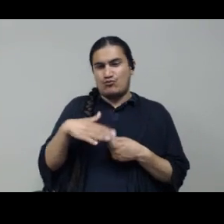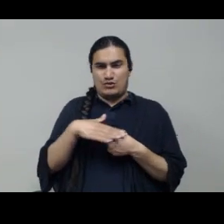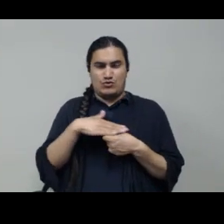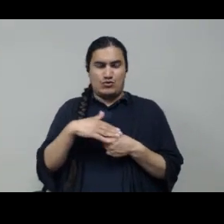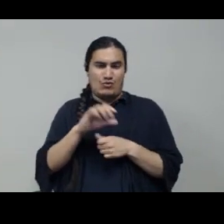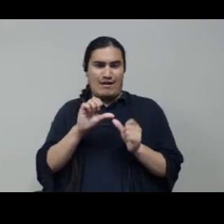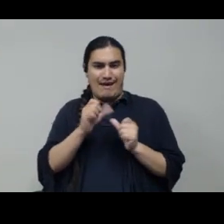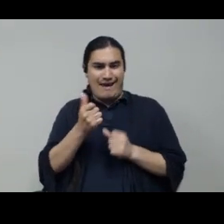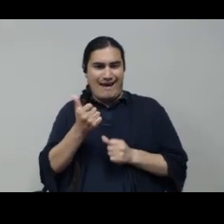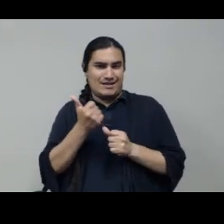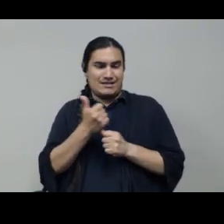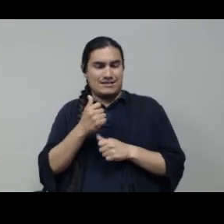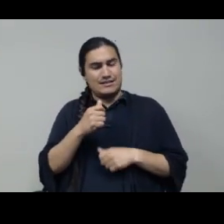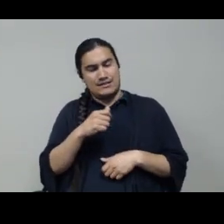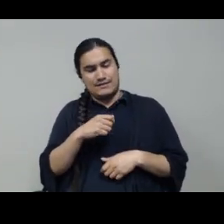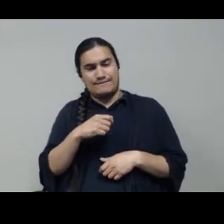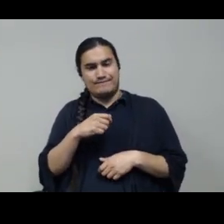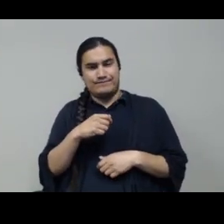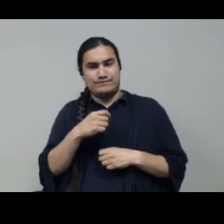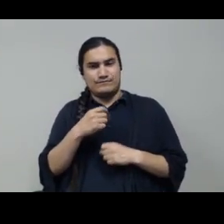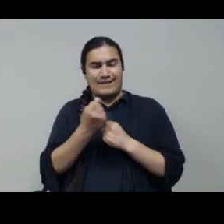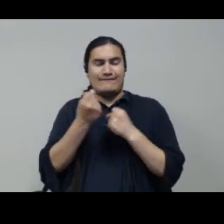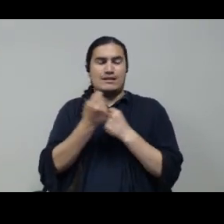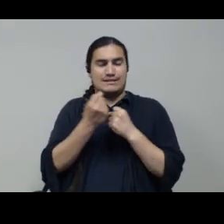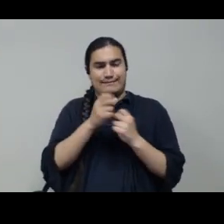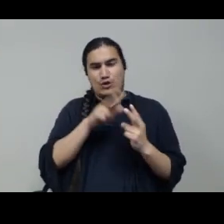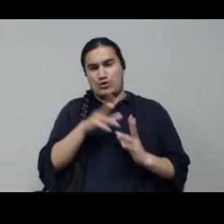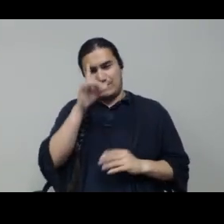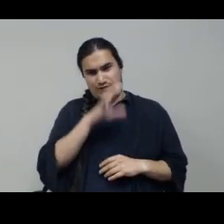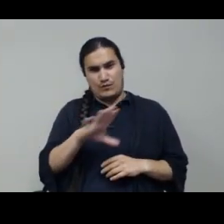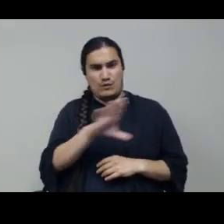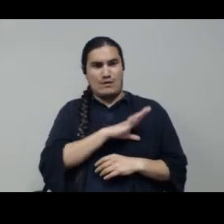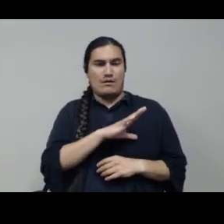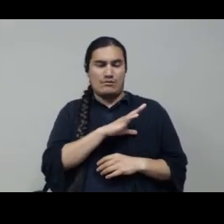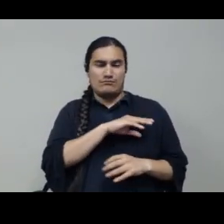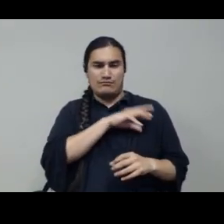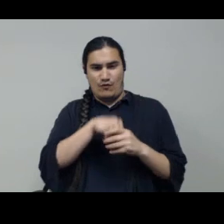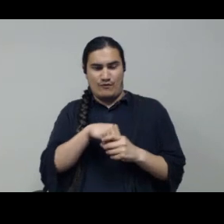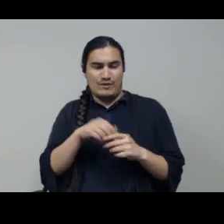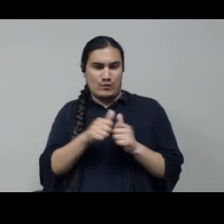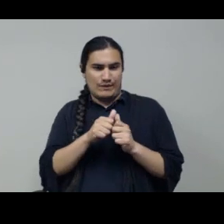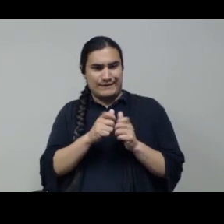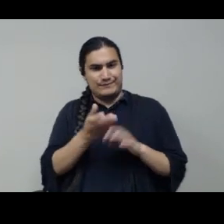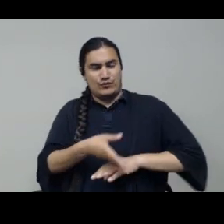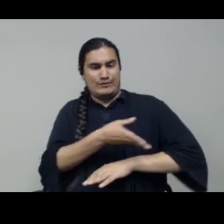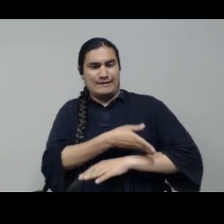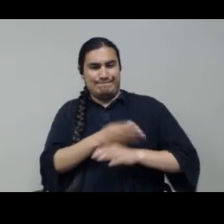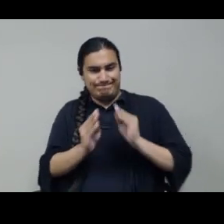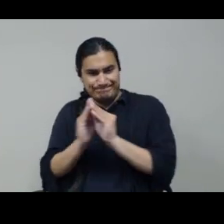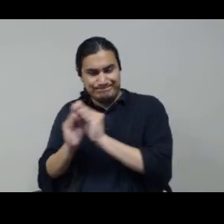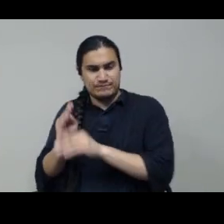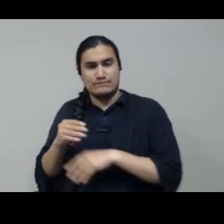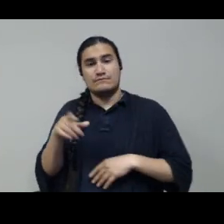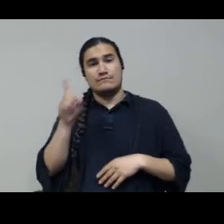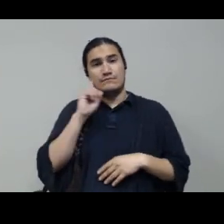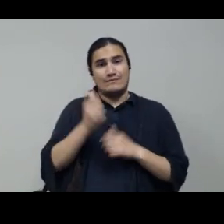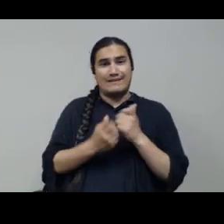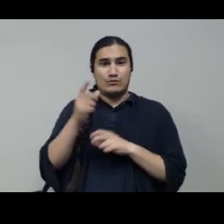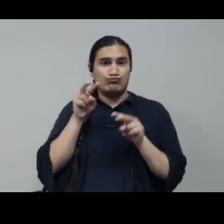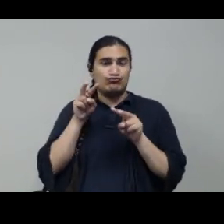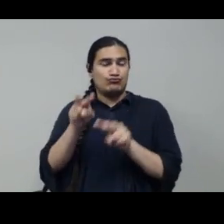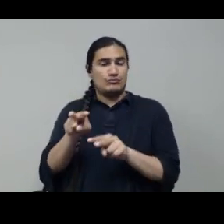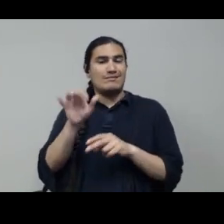their collaboration in the development of these guideline revisions. As a reminder to everybody, a track changes version of the shop guidelines is